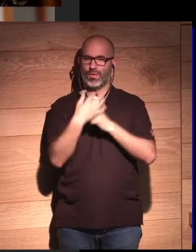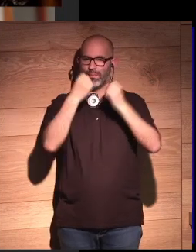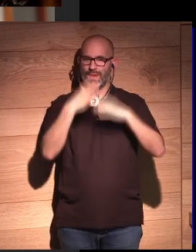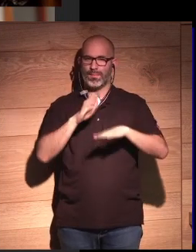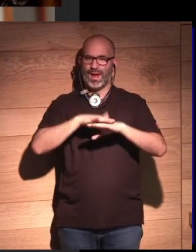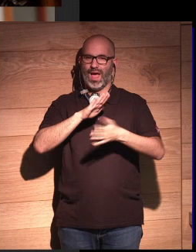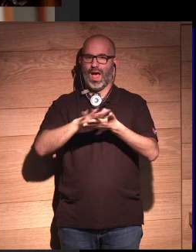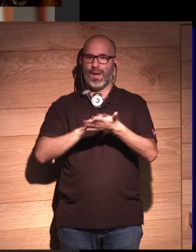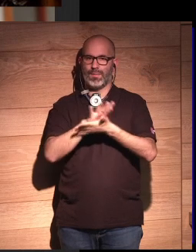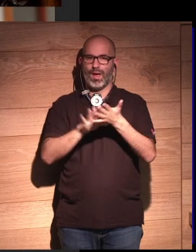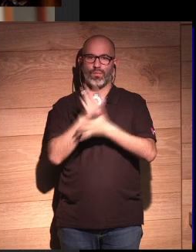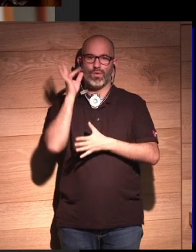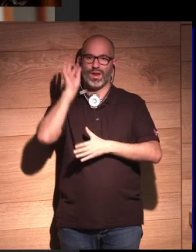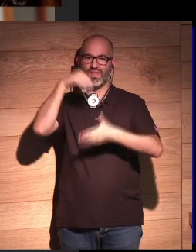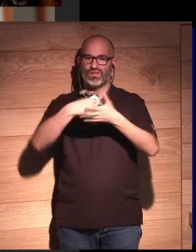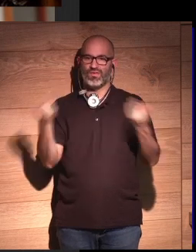Kamal Sinclair